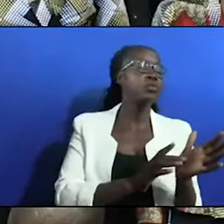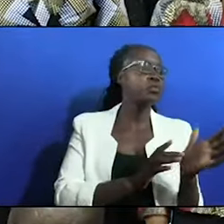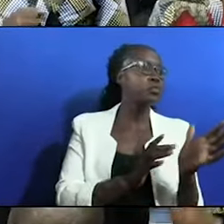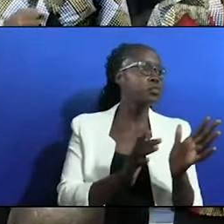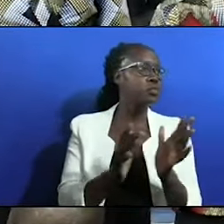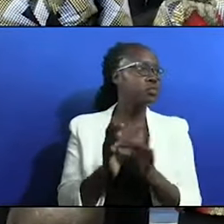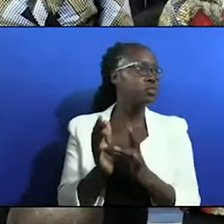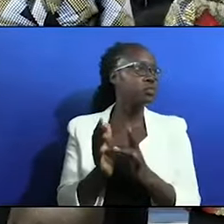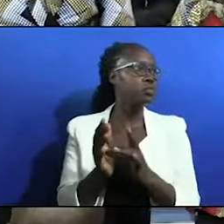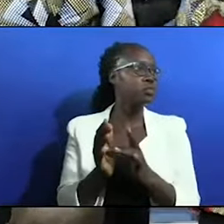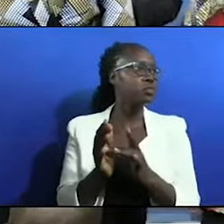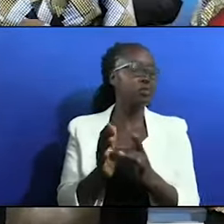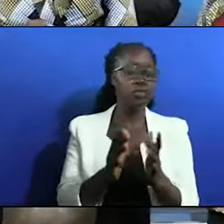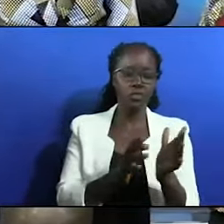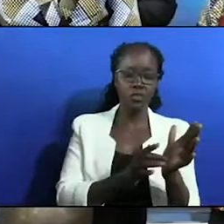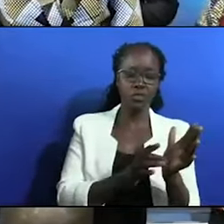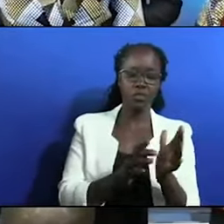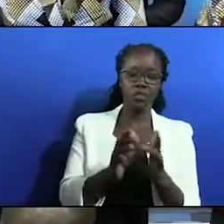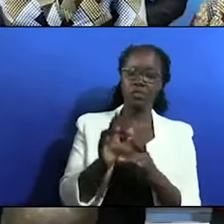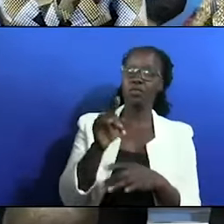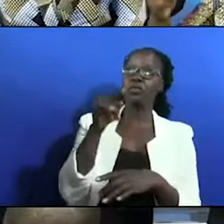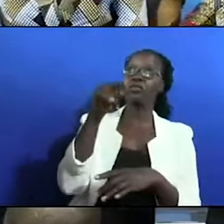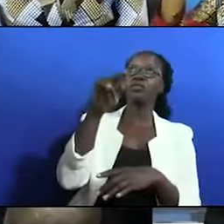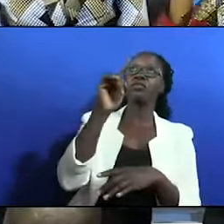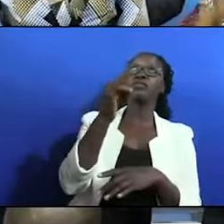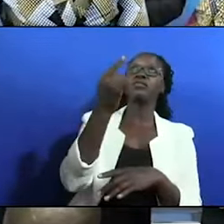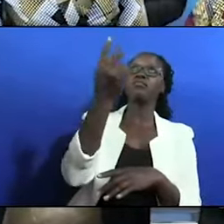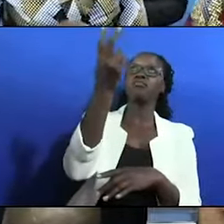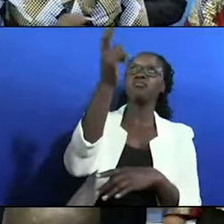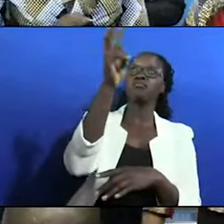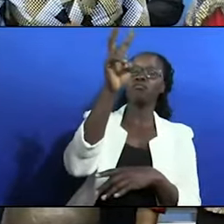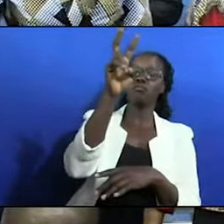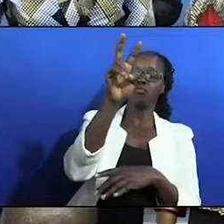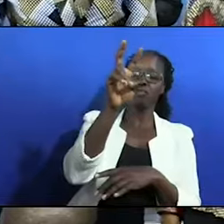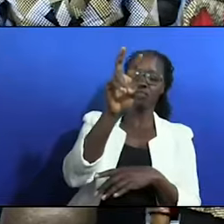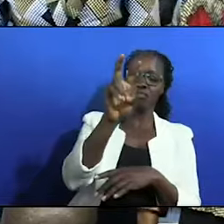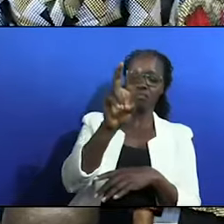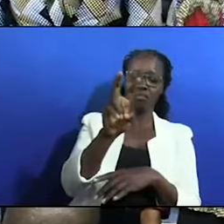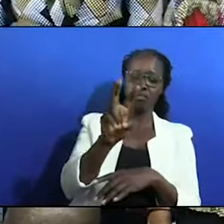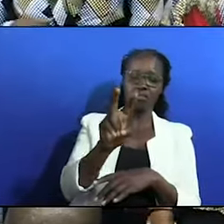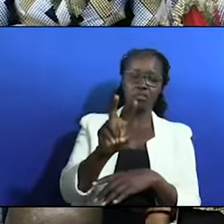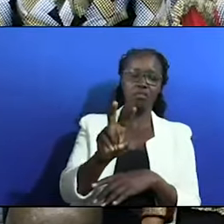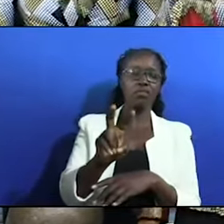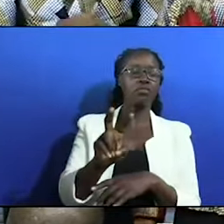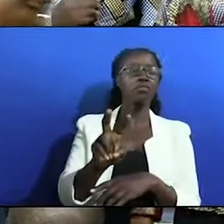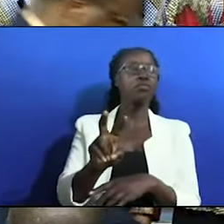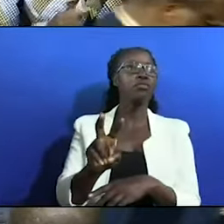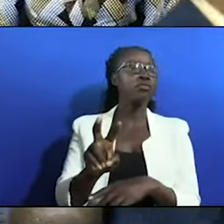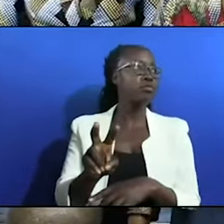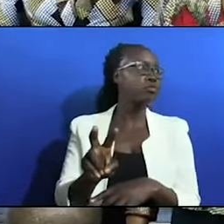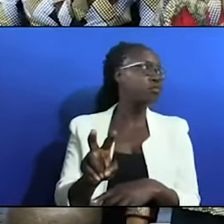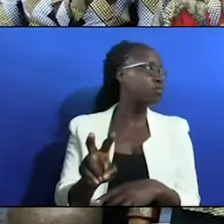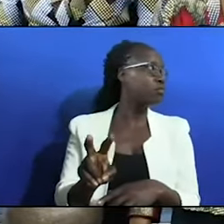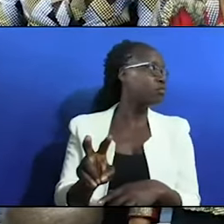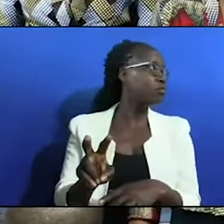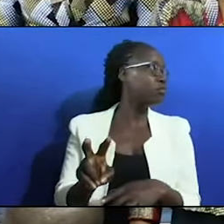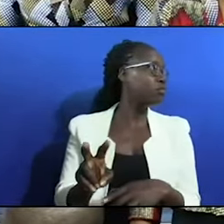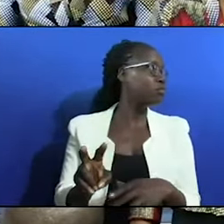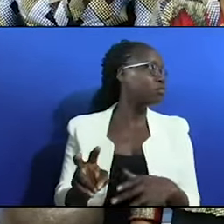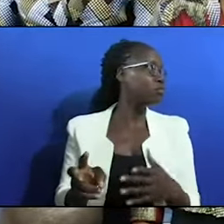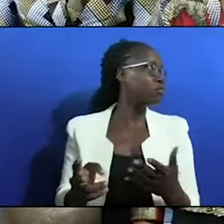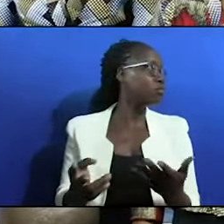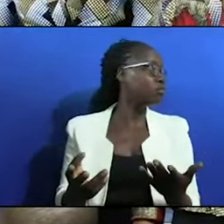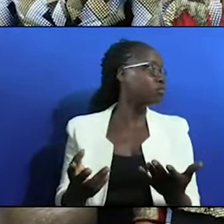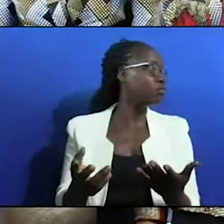Yesu. Na Yesu mwenyewe kamuona Zakayo. Wabatizo, hata wale walikuwa kama